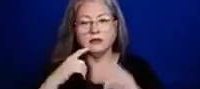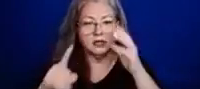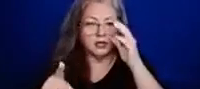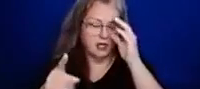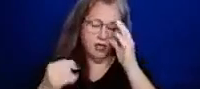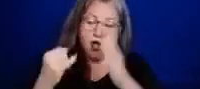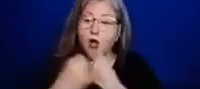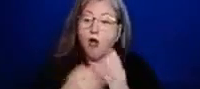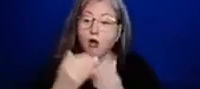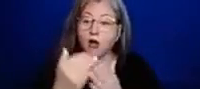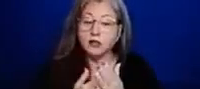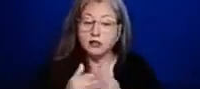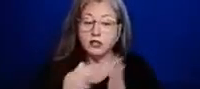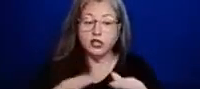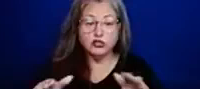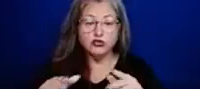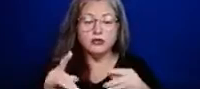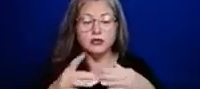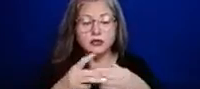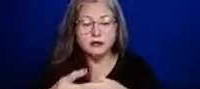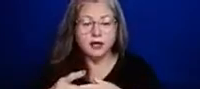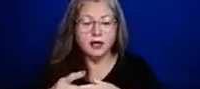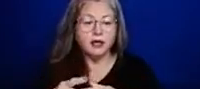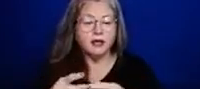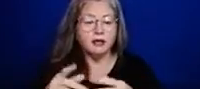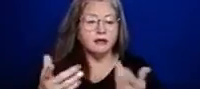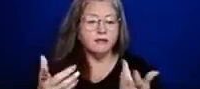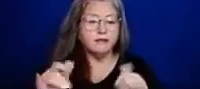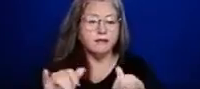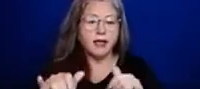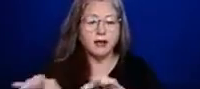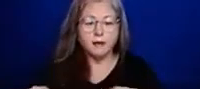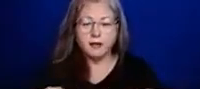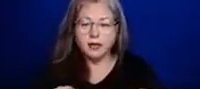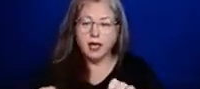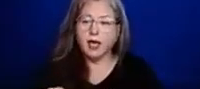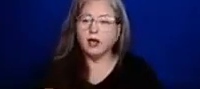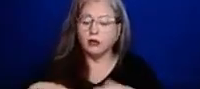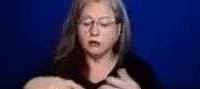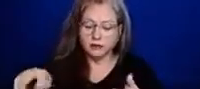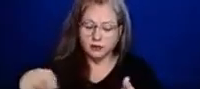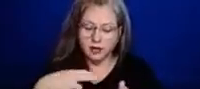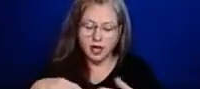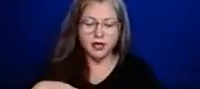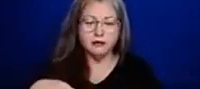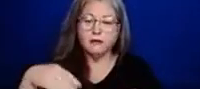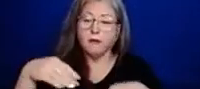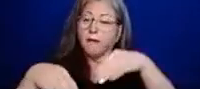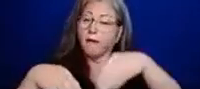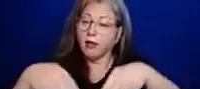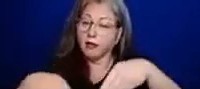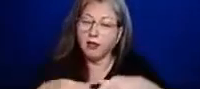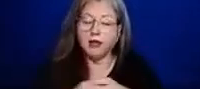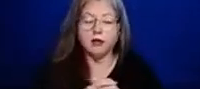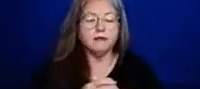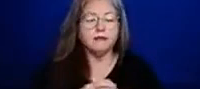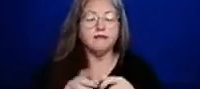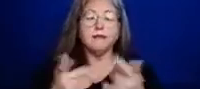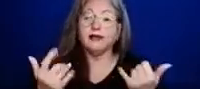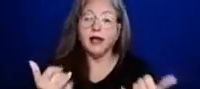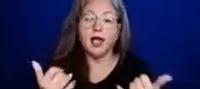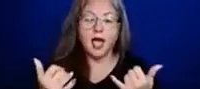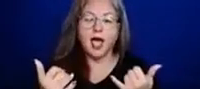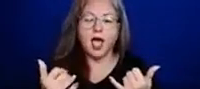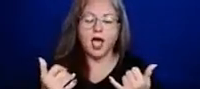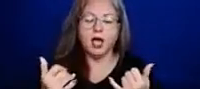children were taking to were rather like piano, or, you know, dance, ballet, and all that. And